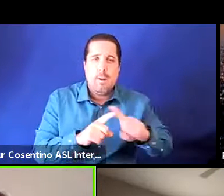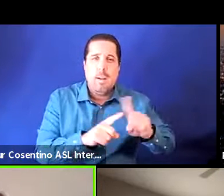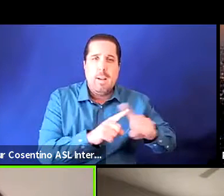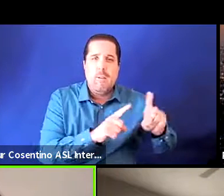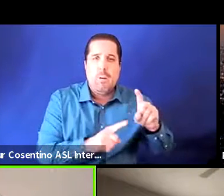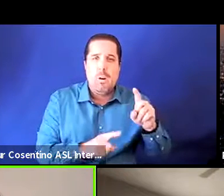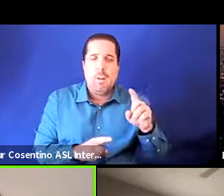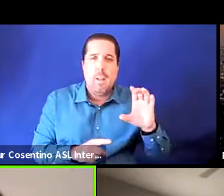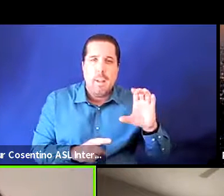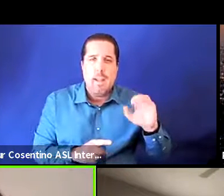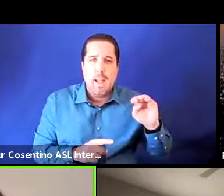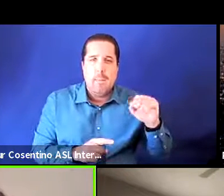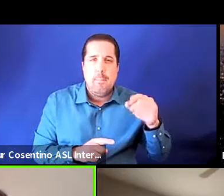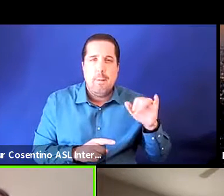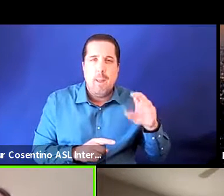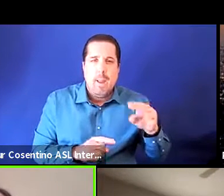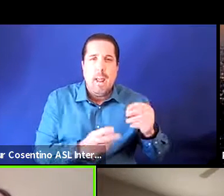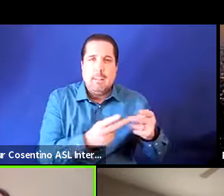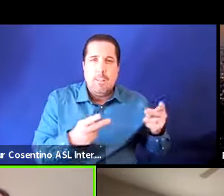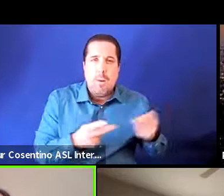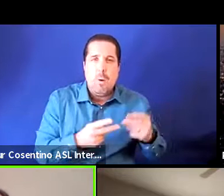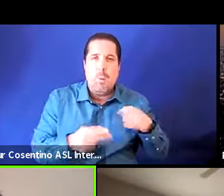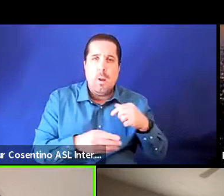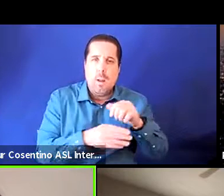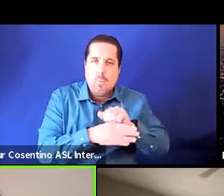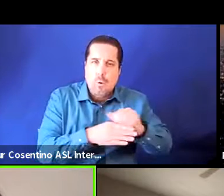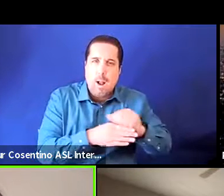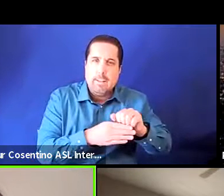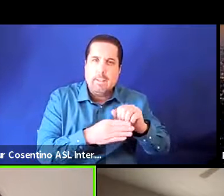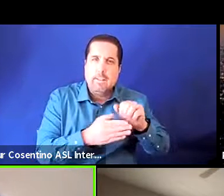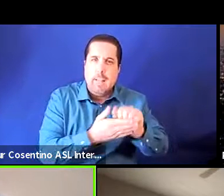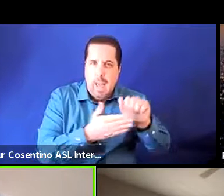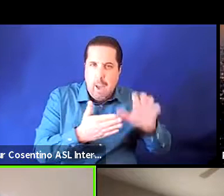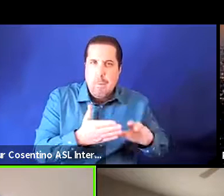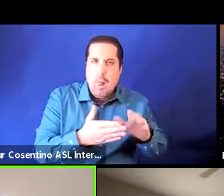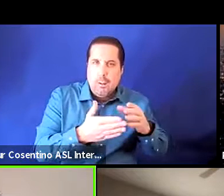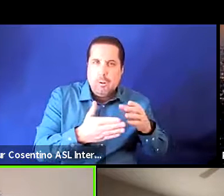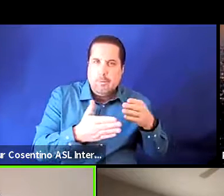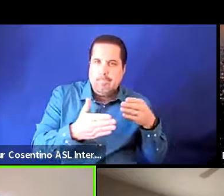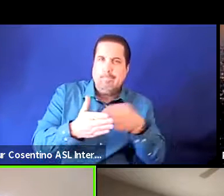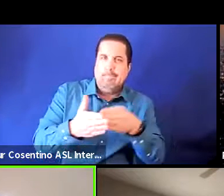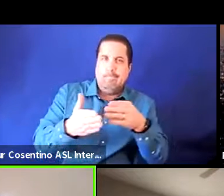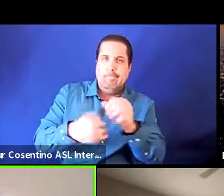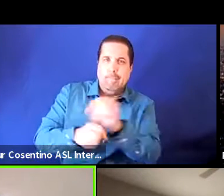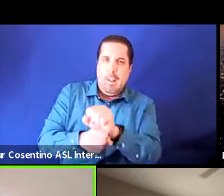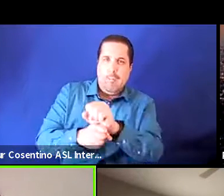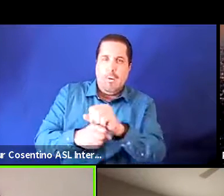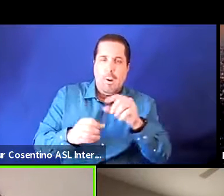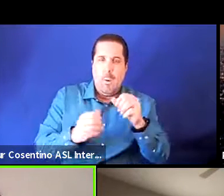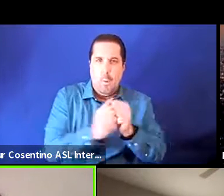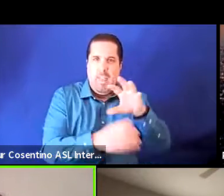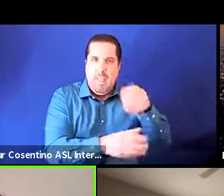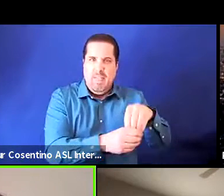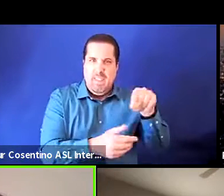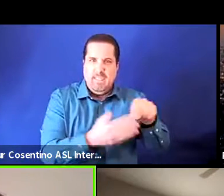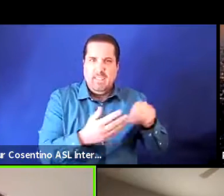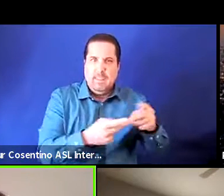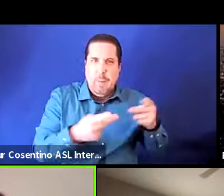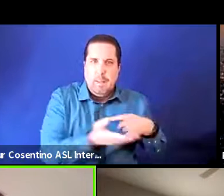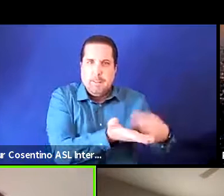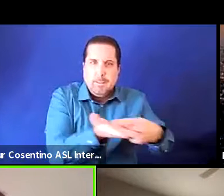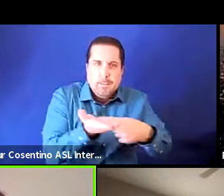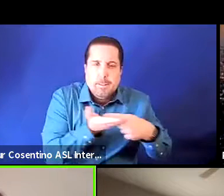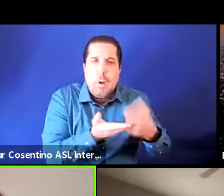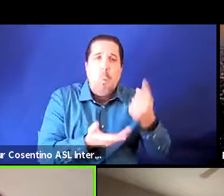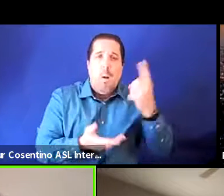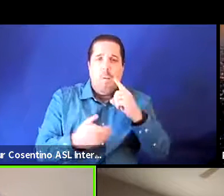and spaces is the ways that we practice abolition within our movement spaces. And having really wonderful conversations with friends